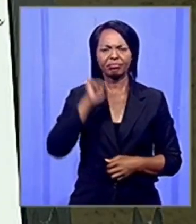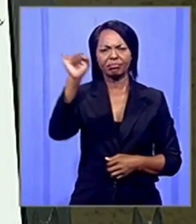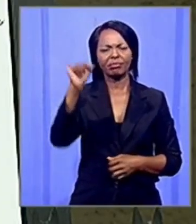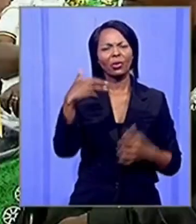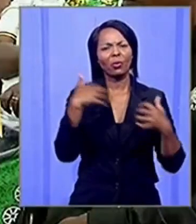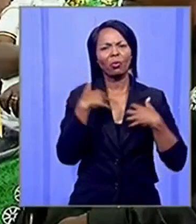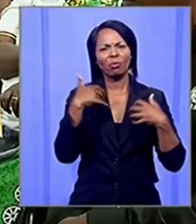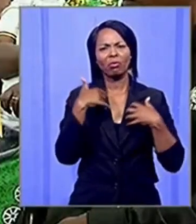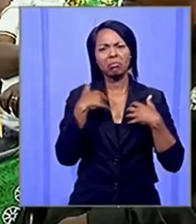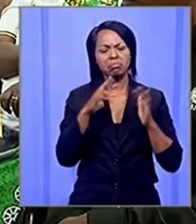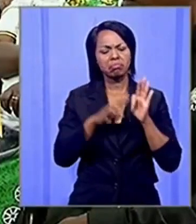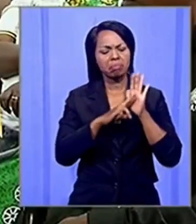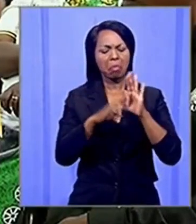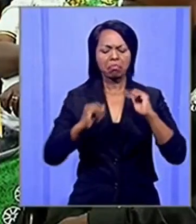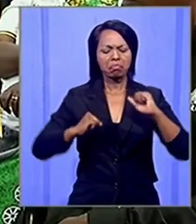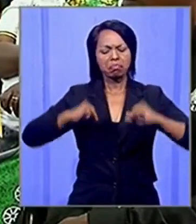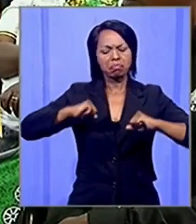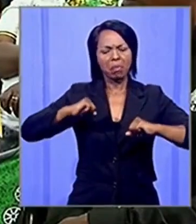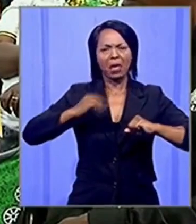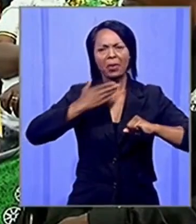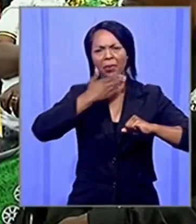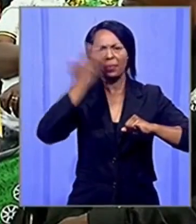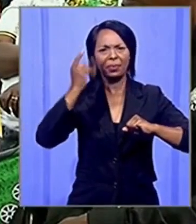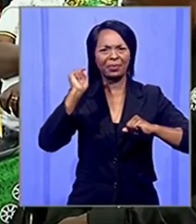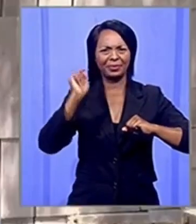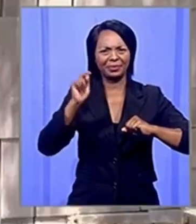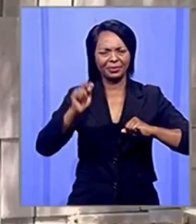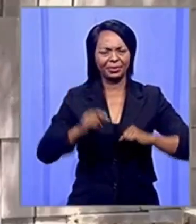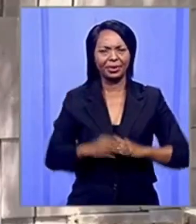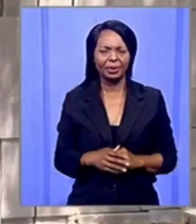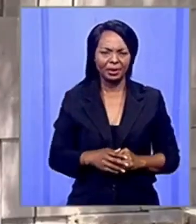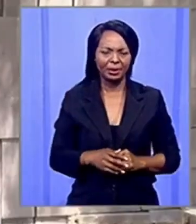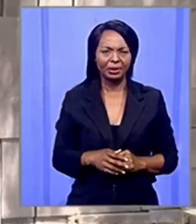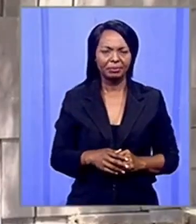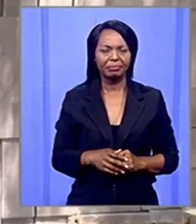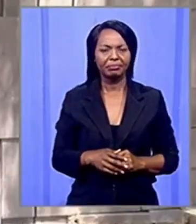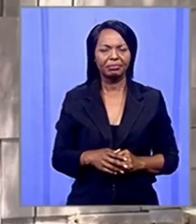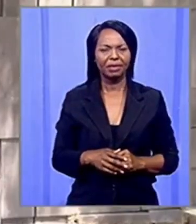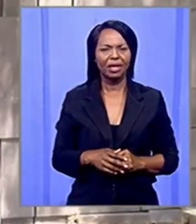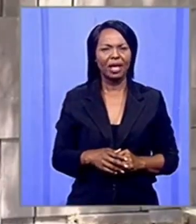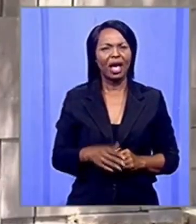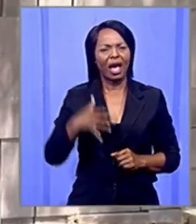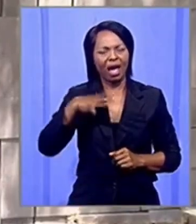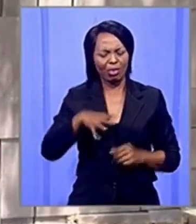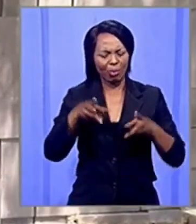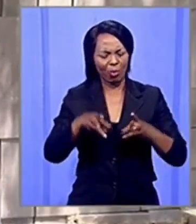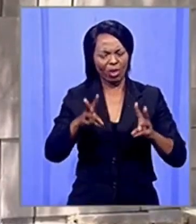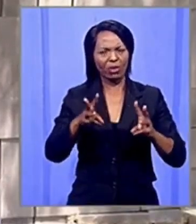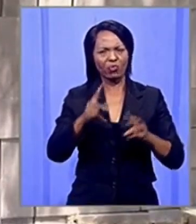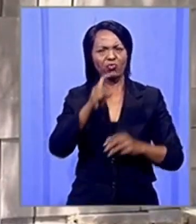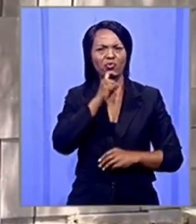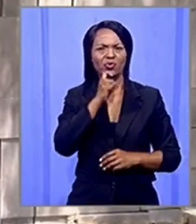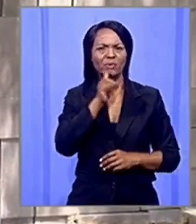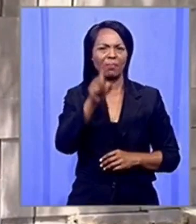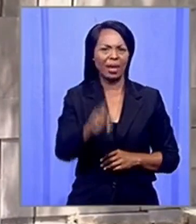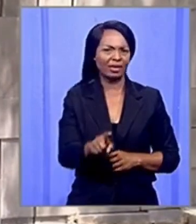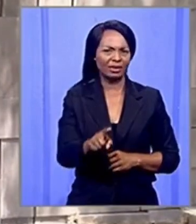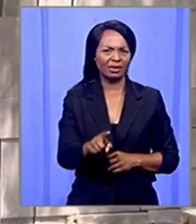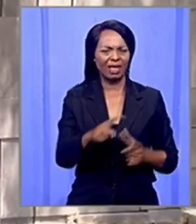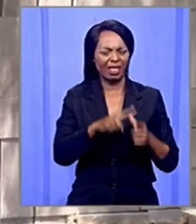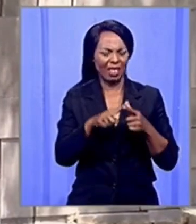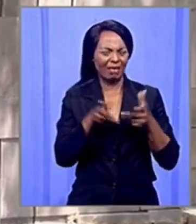gona kemedi e lekaneng ya balekane ba semphato mo lenaneng. Re ka be re sebeditse ka tsela e nngwe hore e be bitero feta ka mokgwa